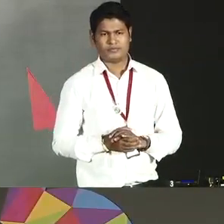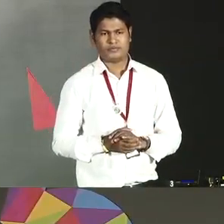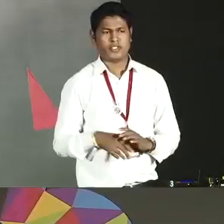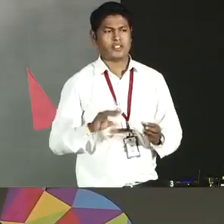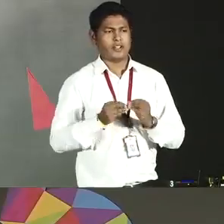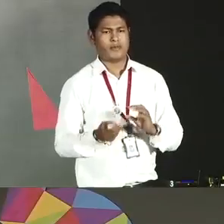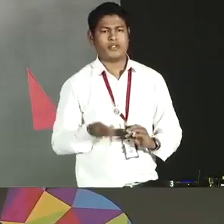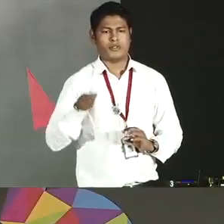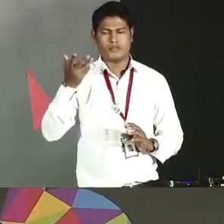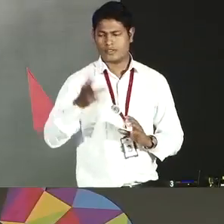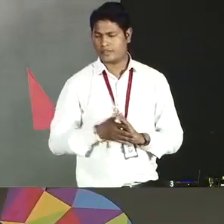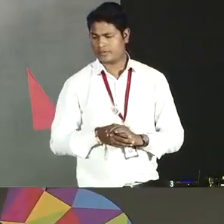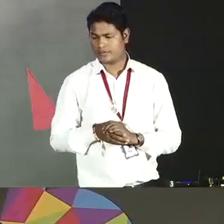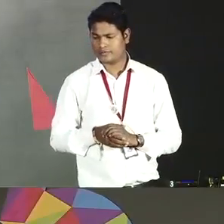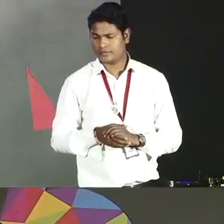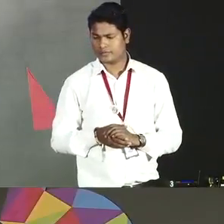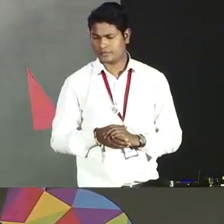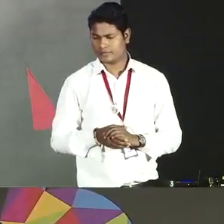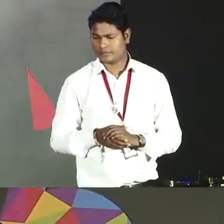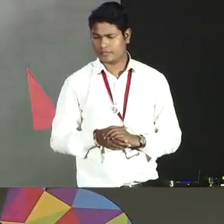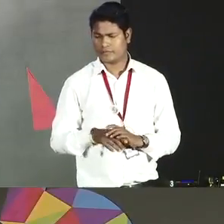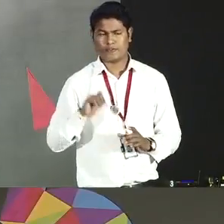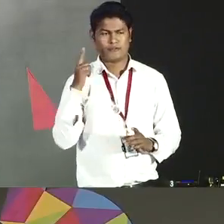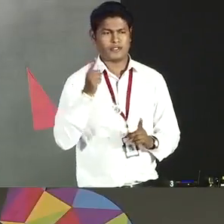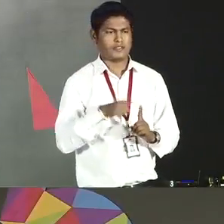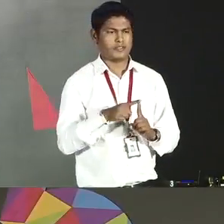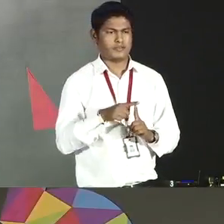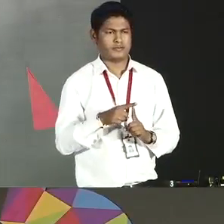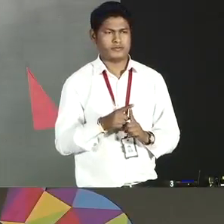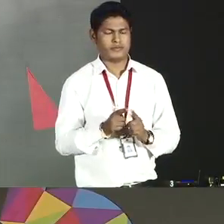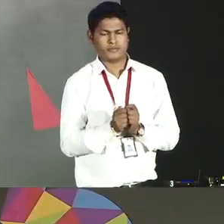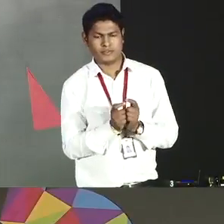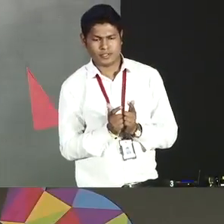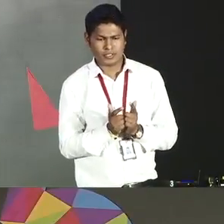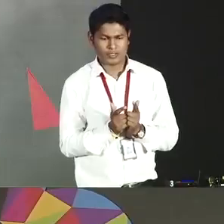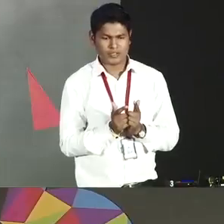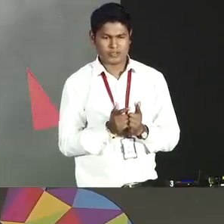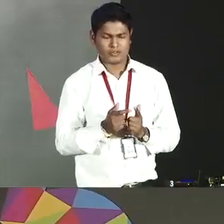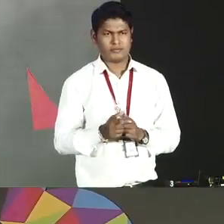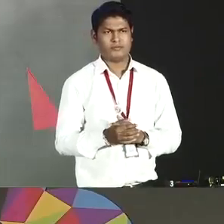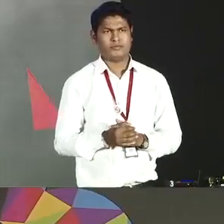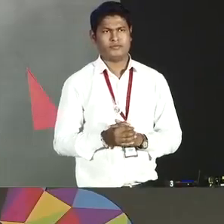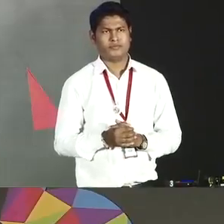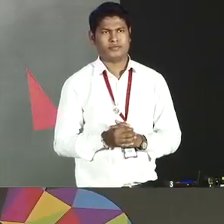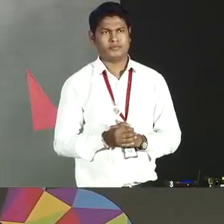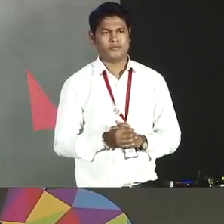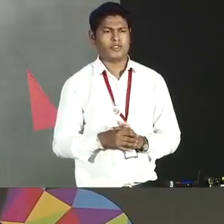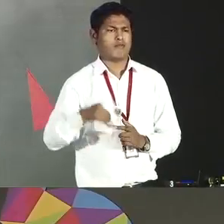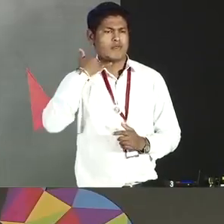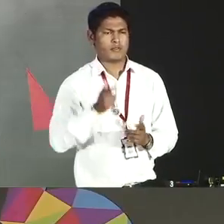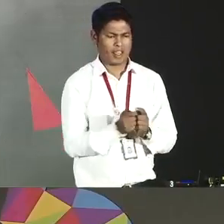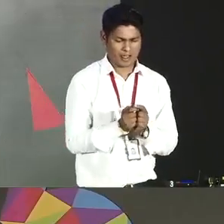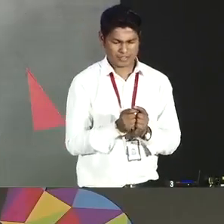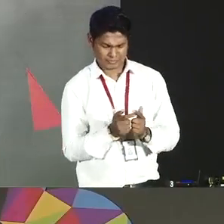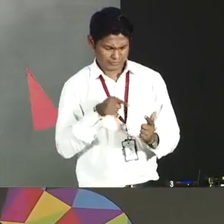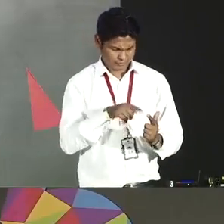that's what we've started to do. First off, you need to build the haystack. And it turns out that mobile technology allows you to